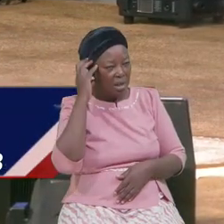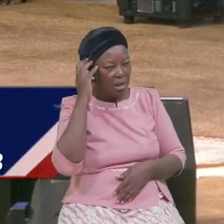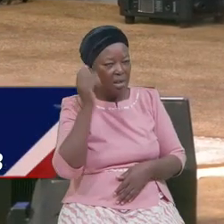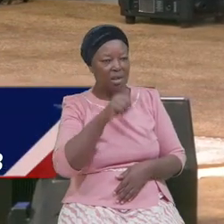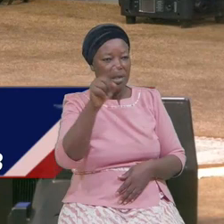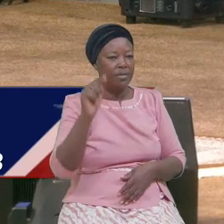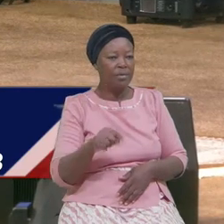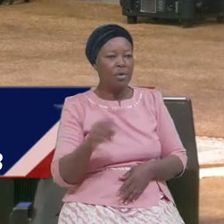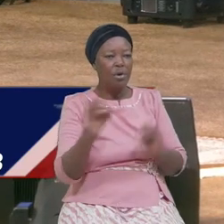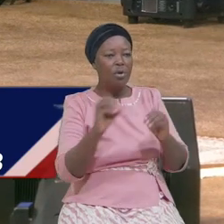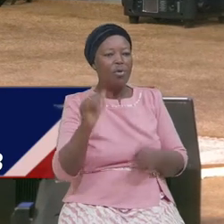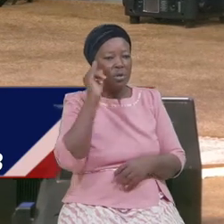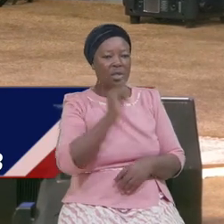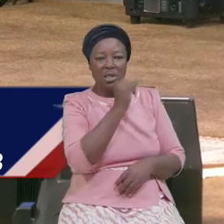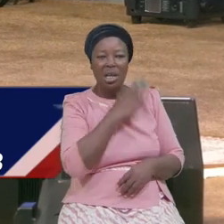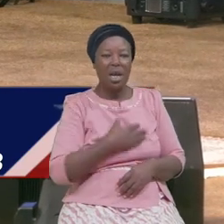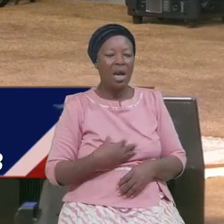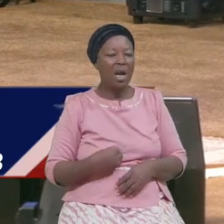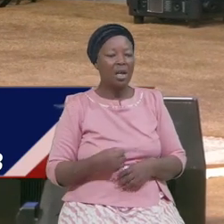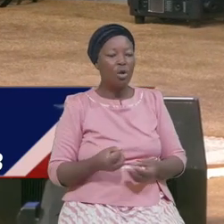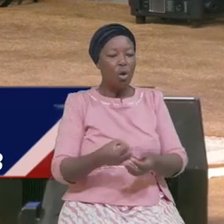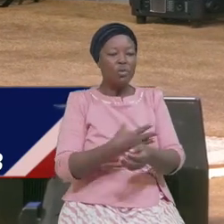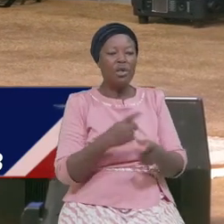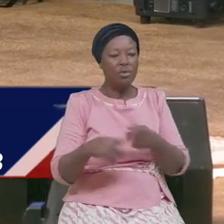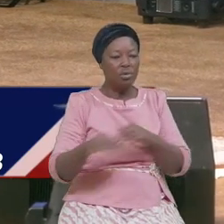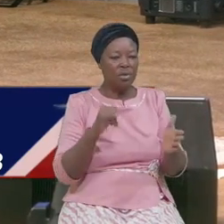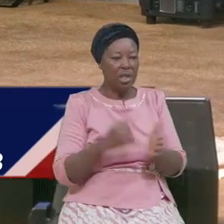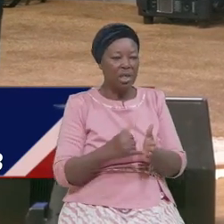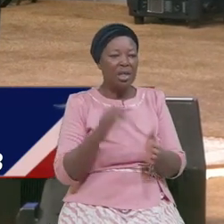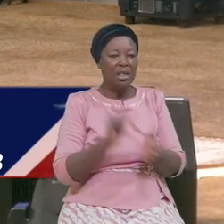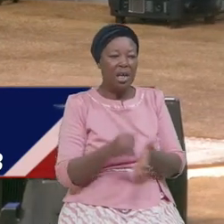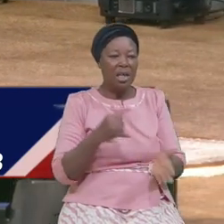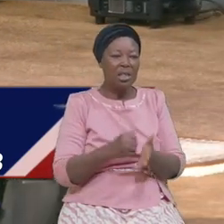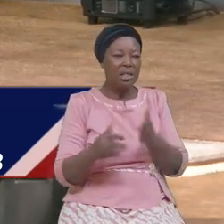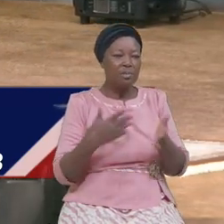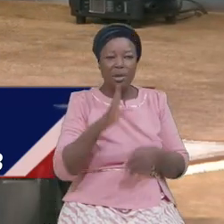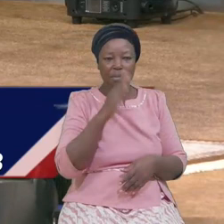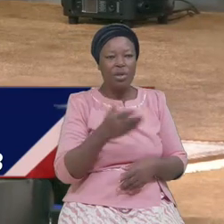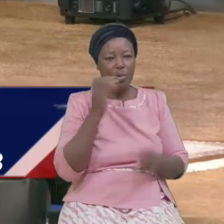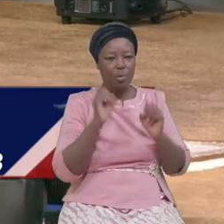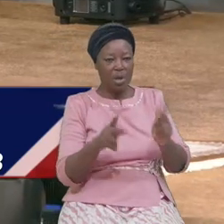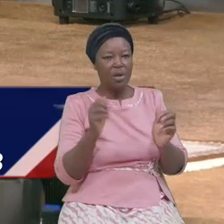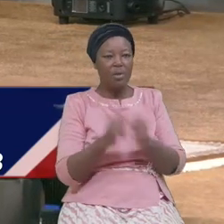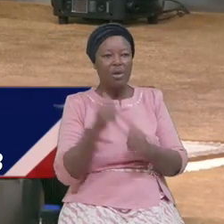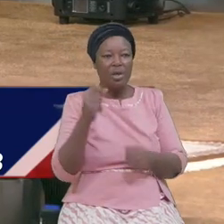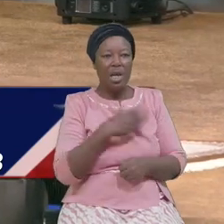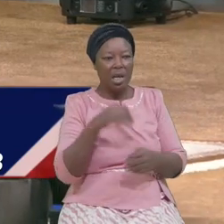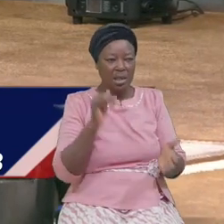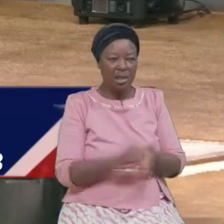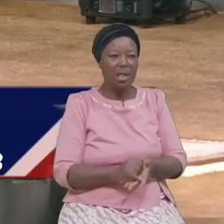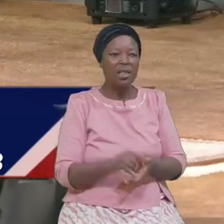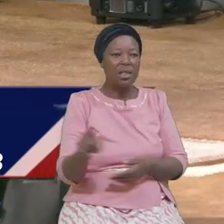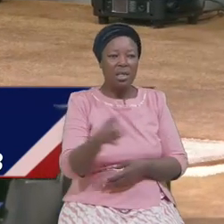Israel, and observe to do it, that it may be well with thee, and that